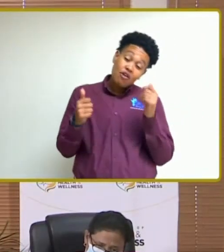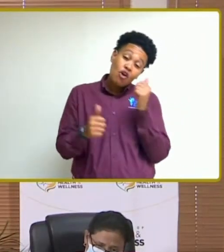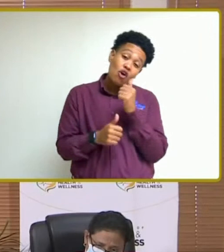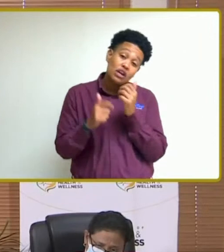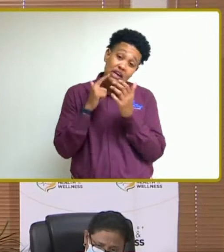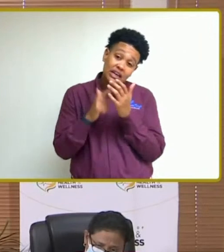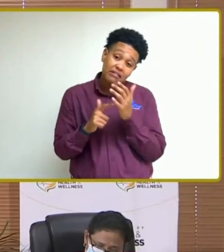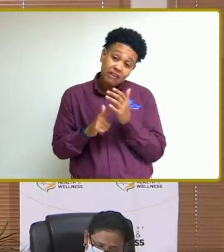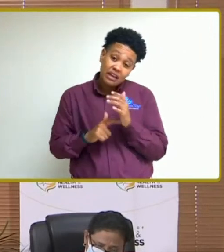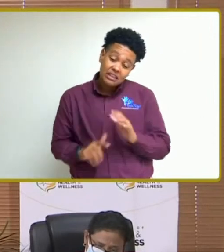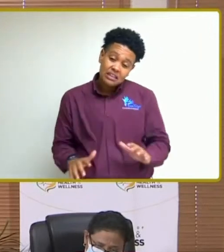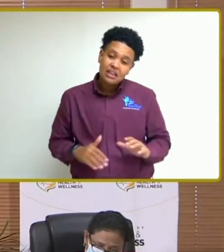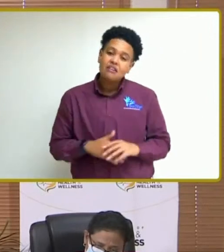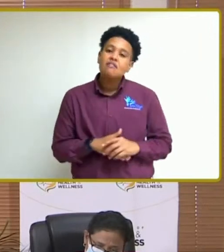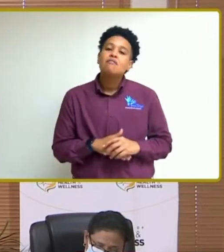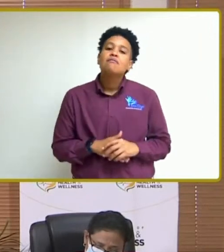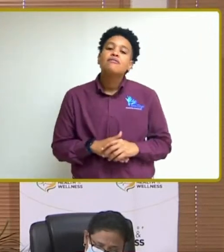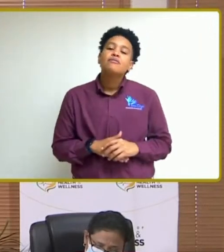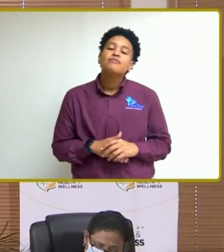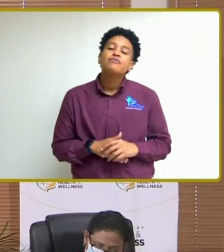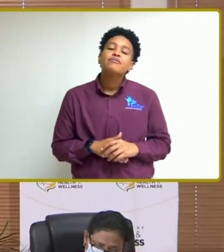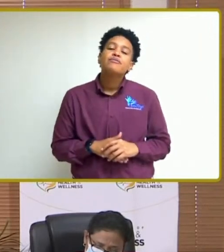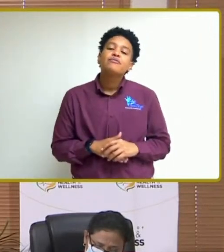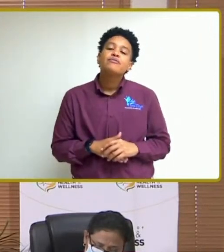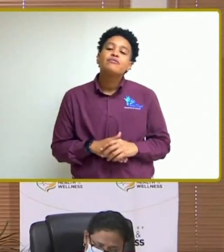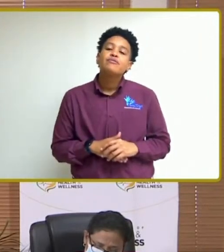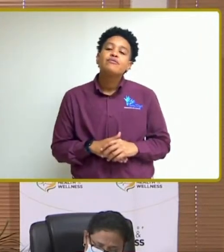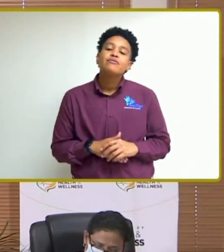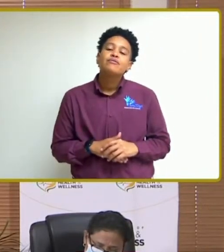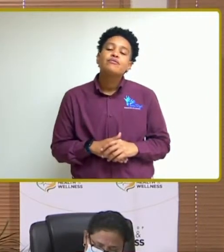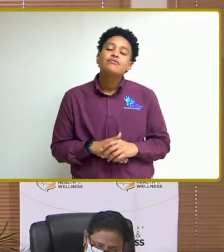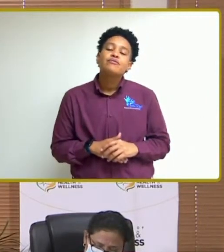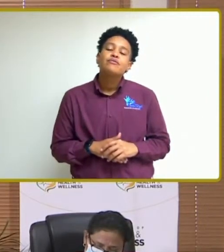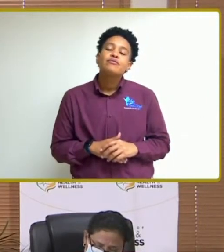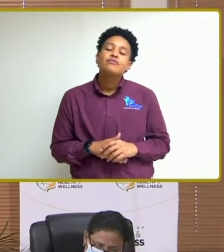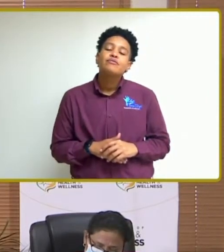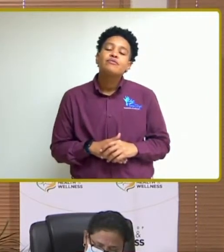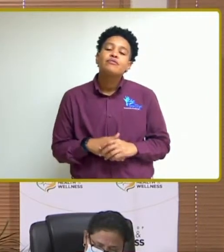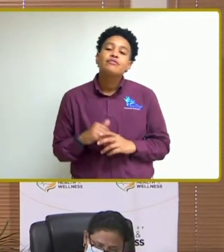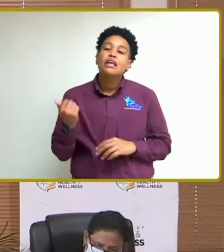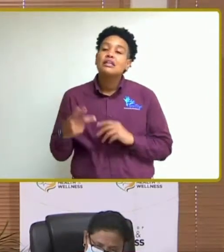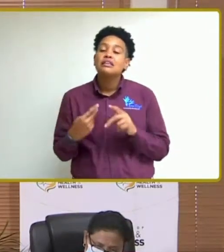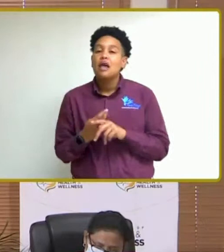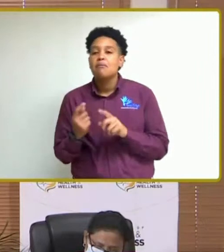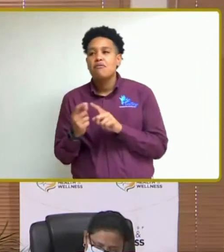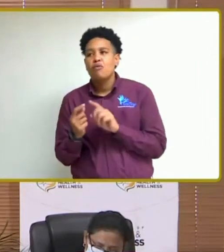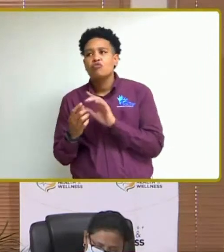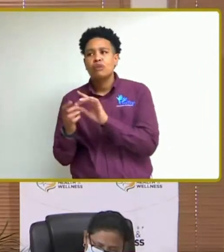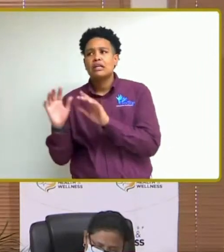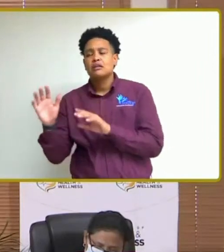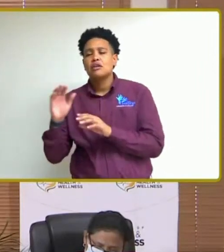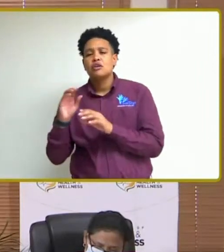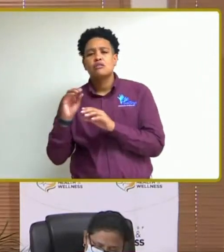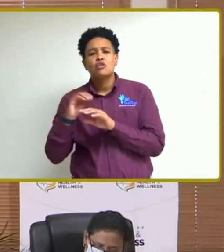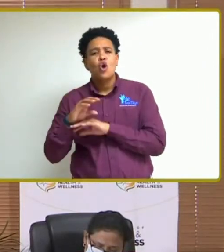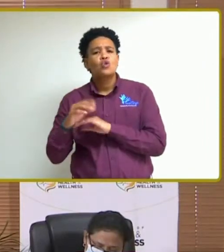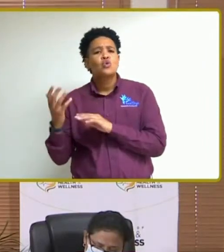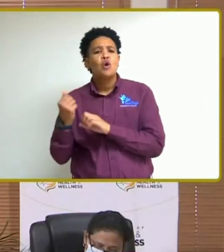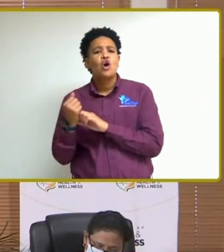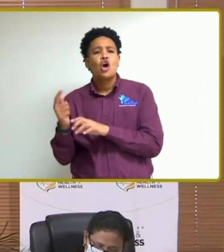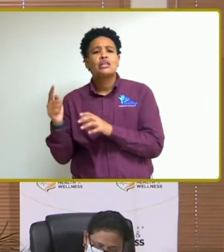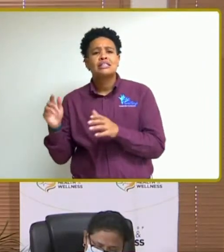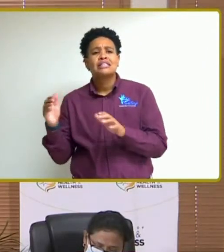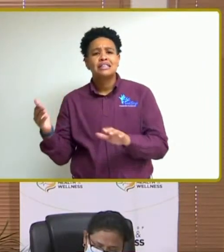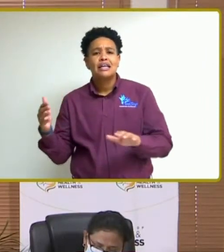investigation. Is there any kind of word on, just because he's a counselor, what led to his death